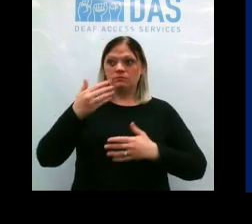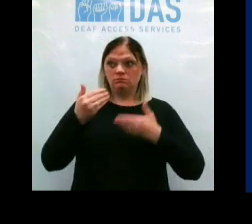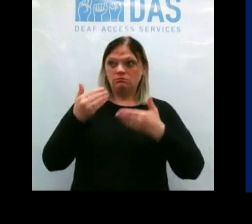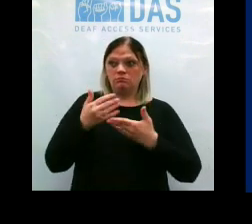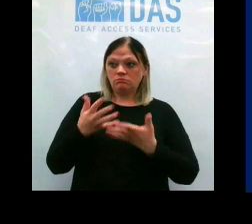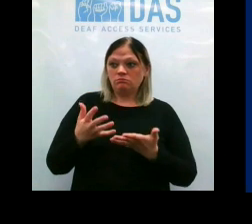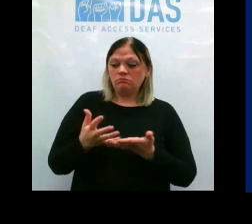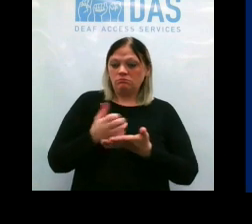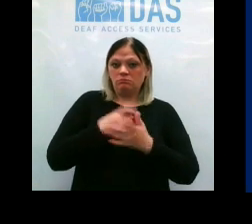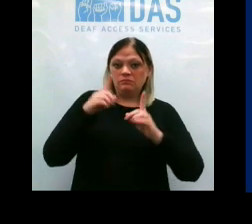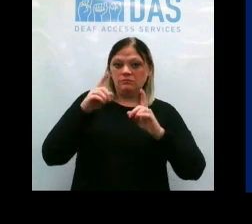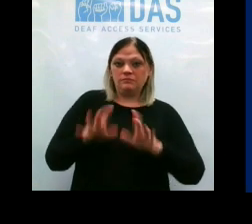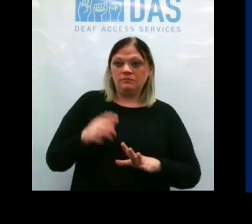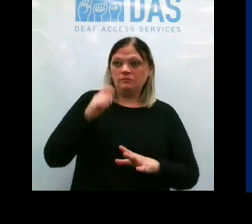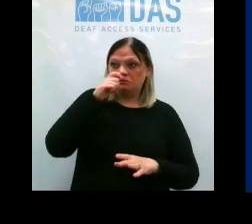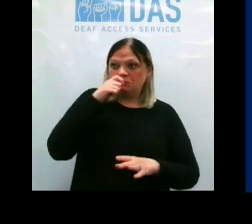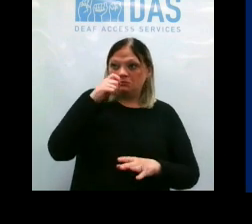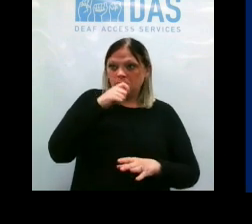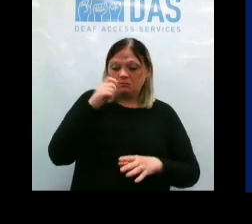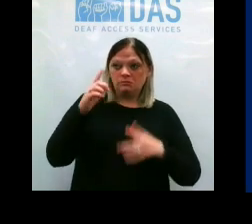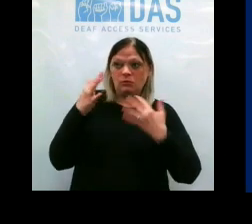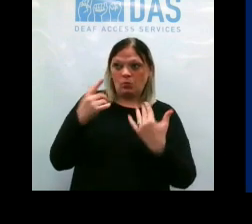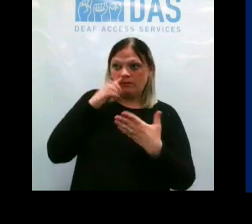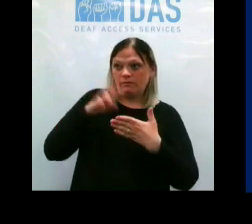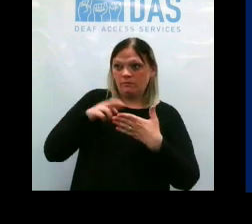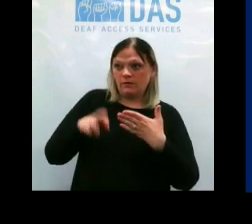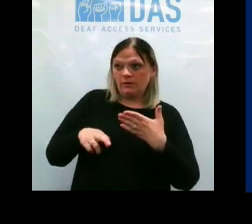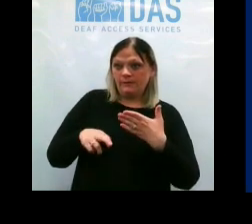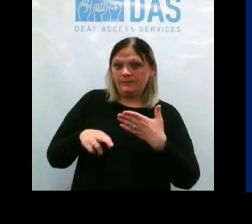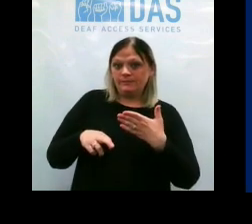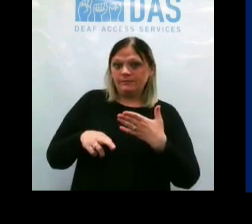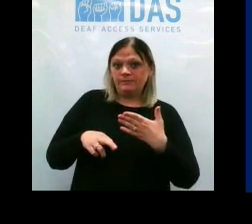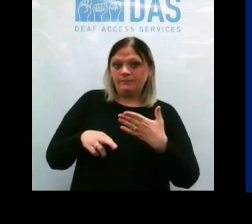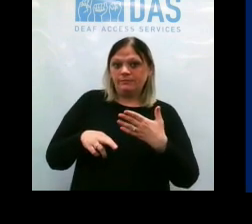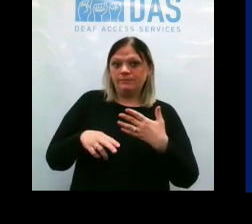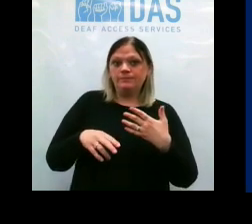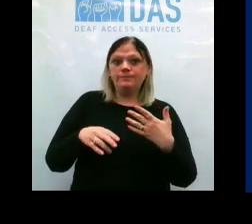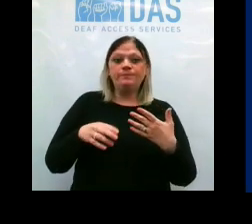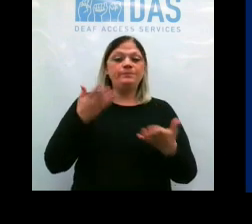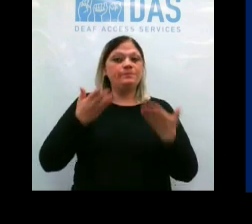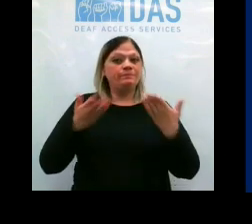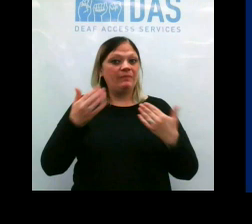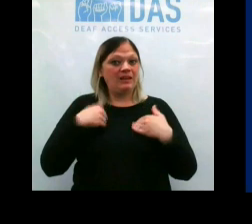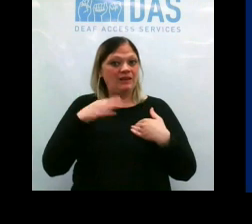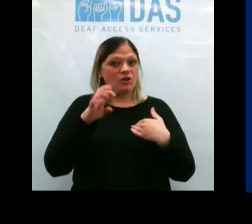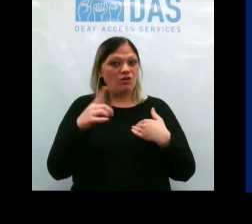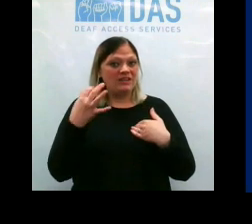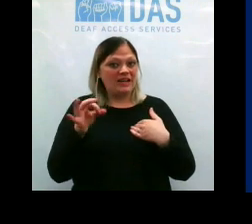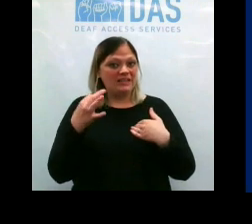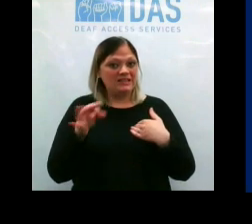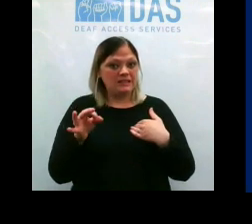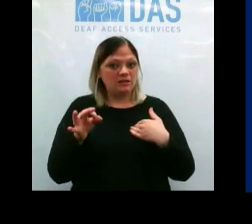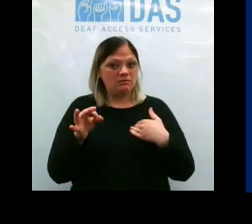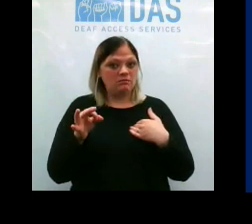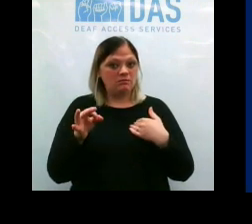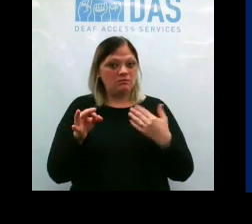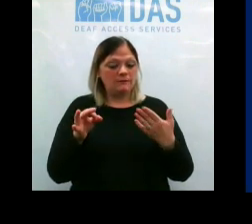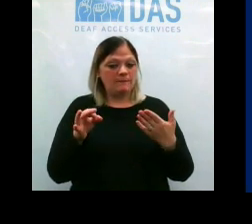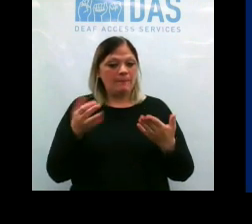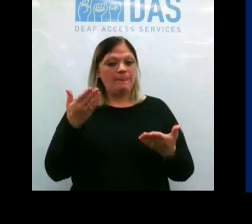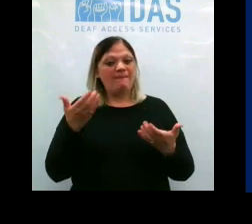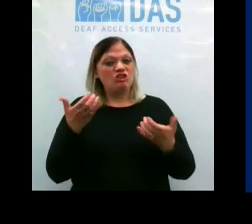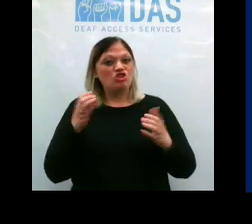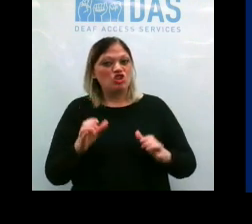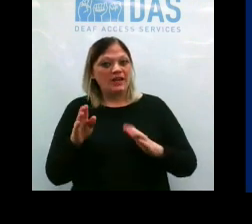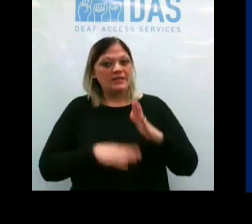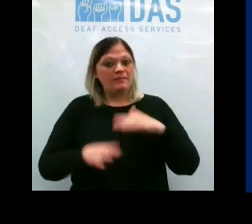nasal swab, and you're waiting for the results, if you're sick, you may have COVID-19, and there's a chance,